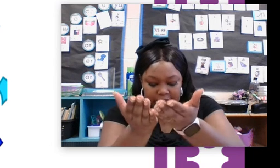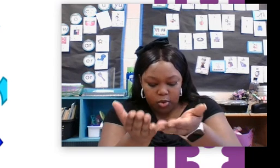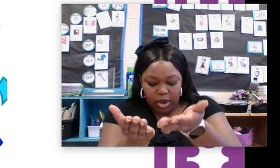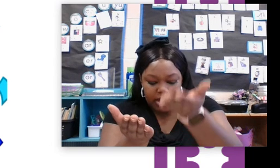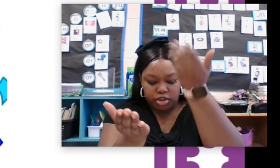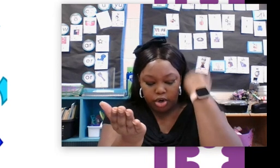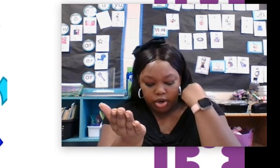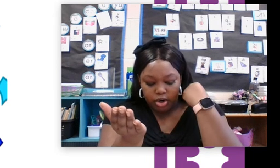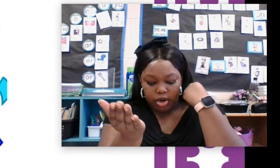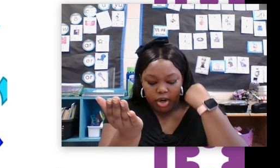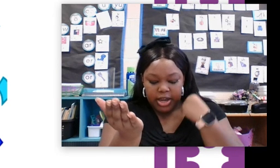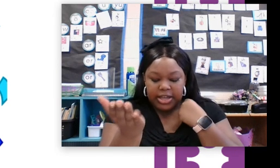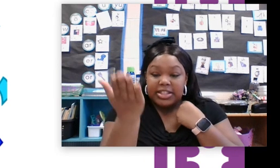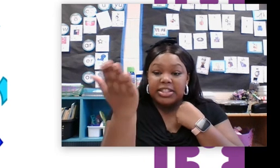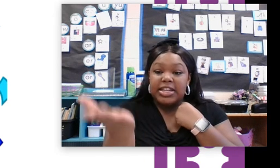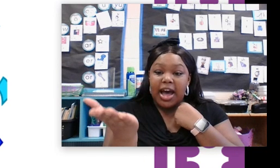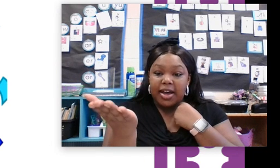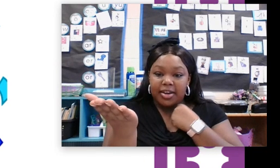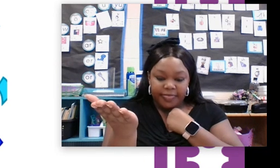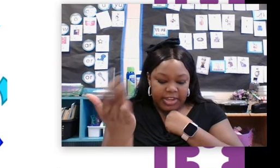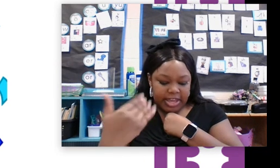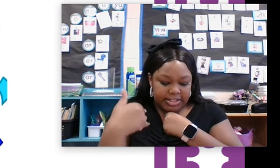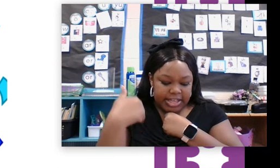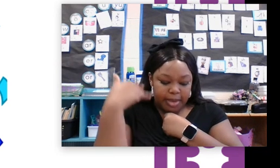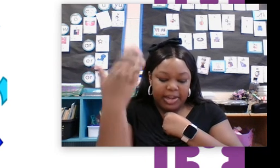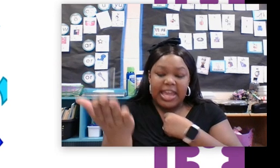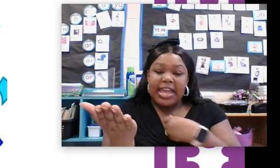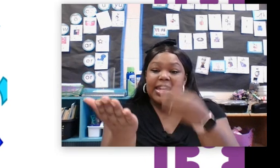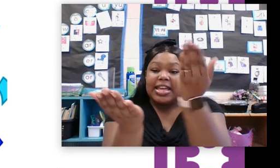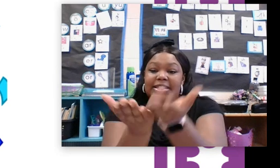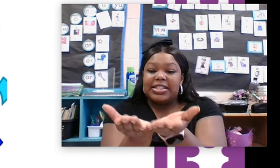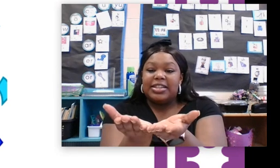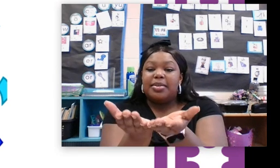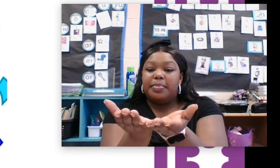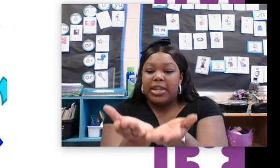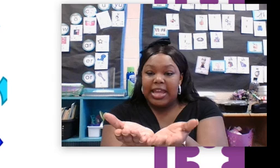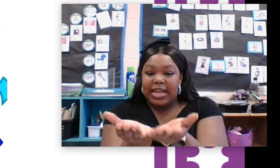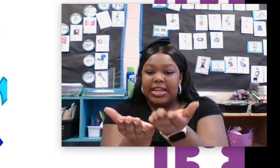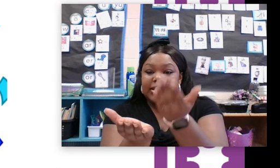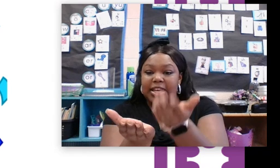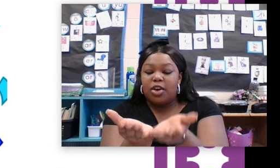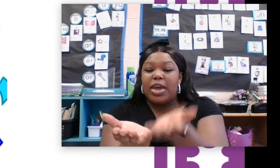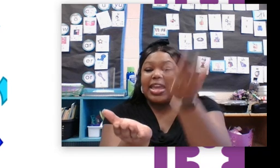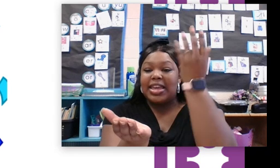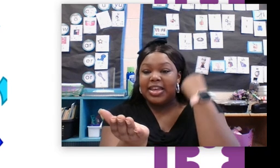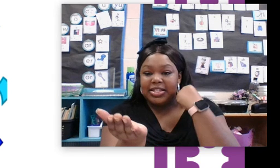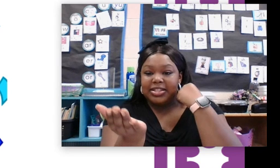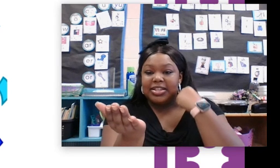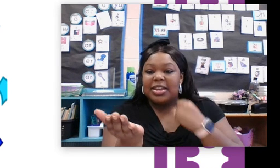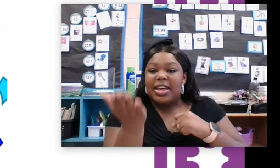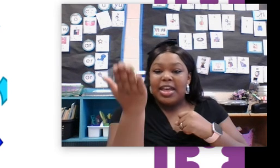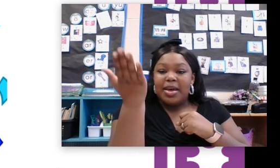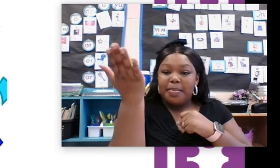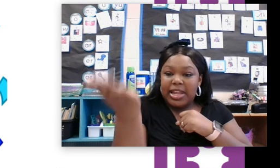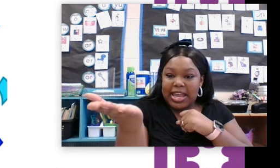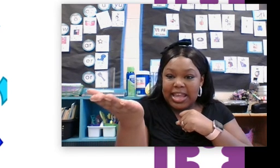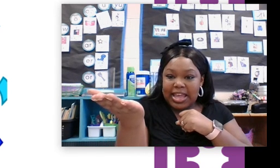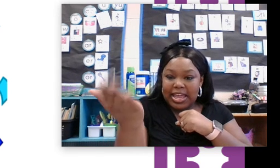Doctor. Take away sir. Doc. Say planet. Planet. Take away it.